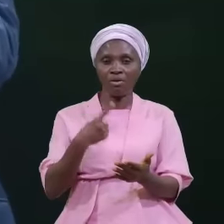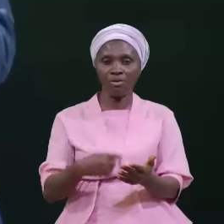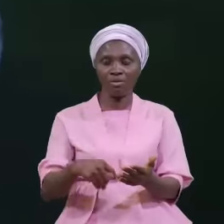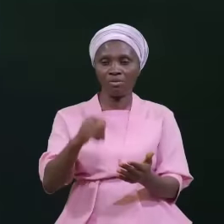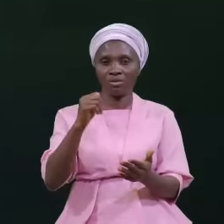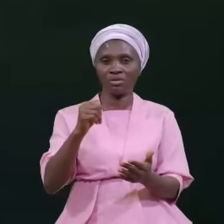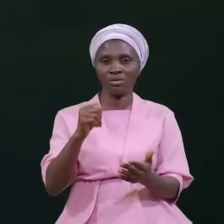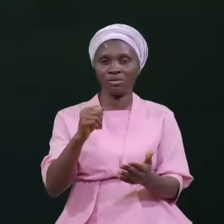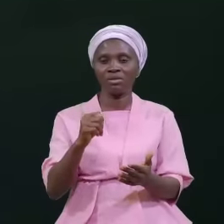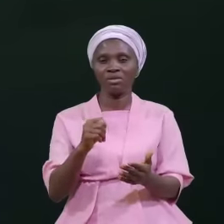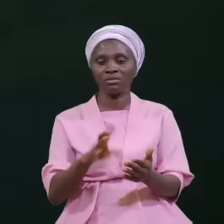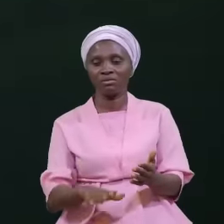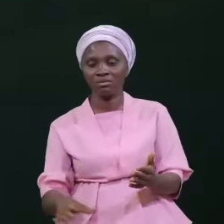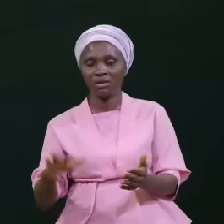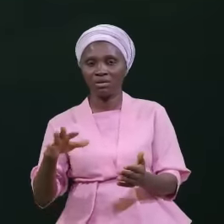Adam, Christ,